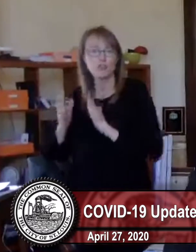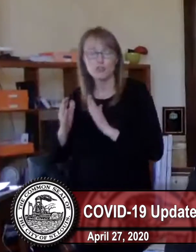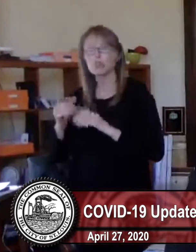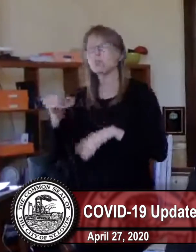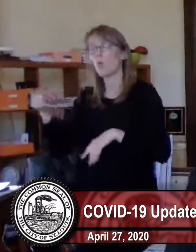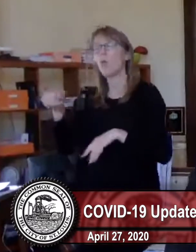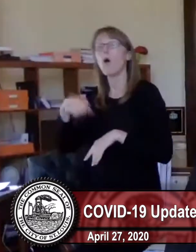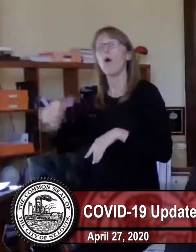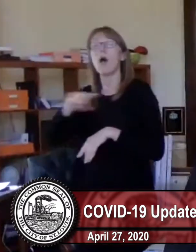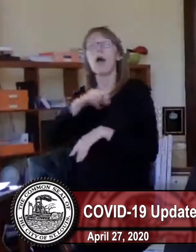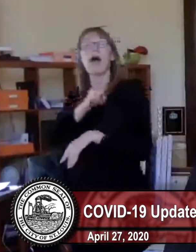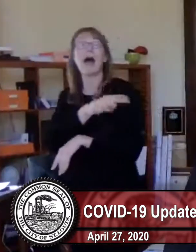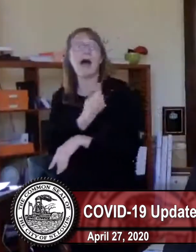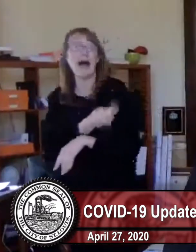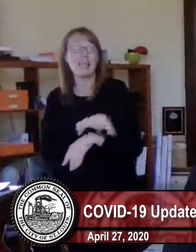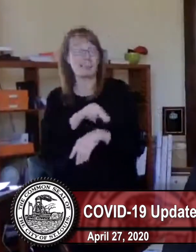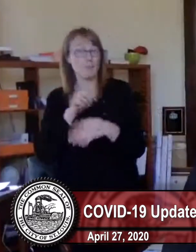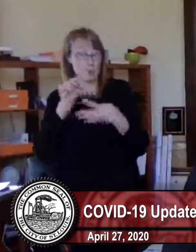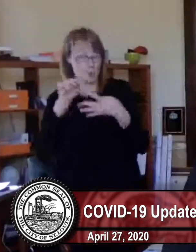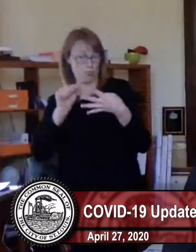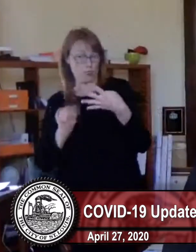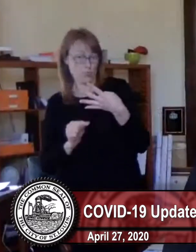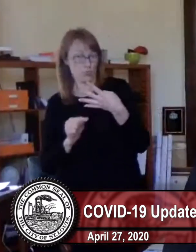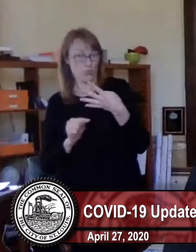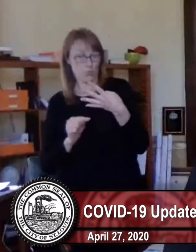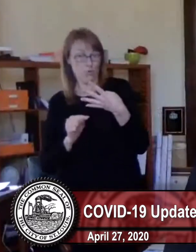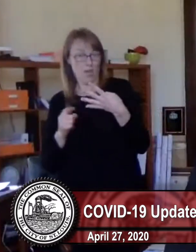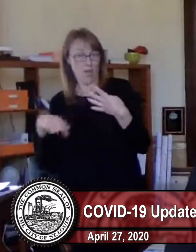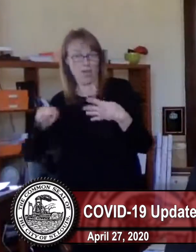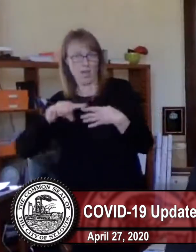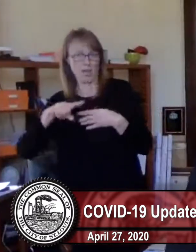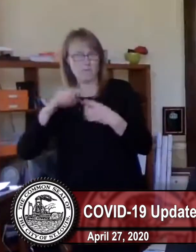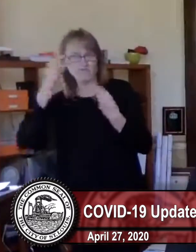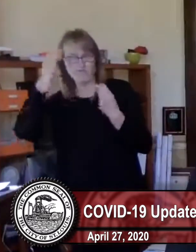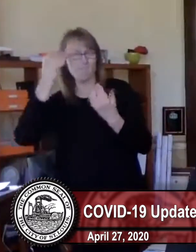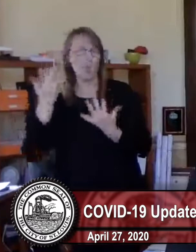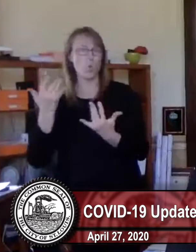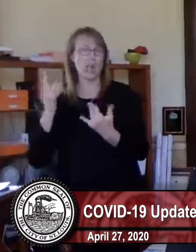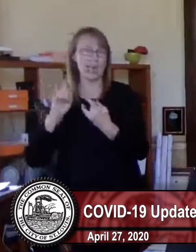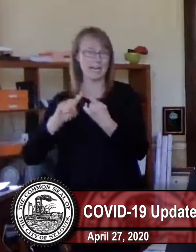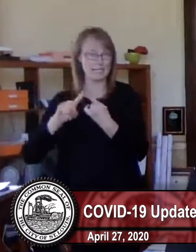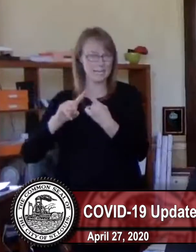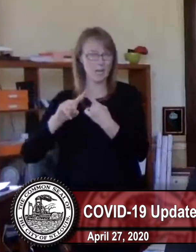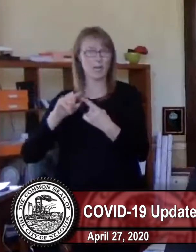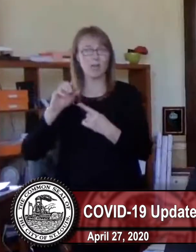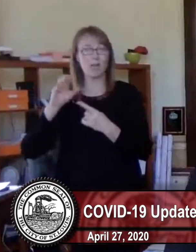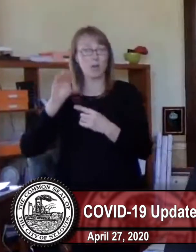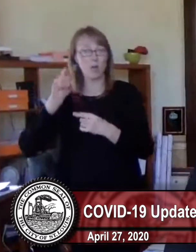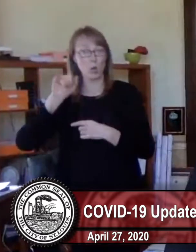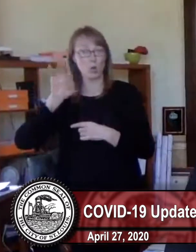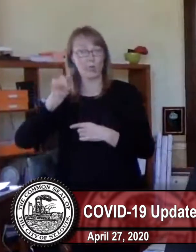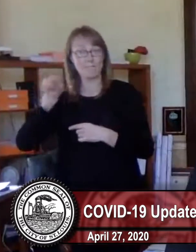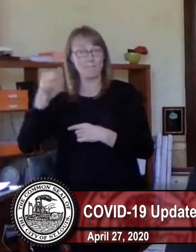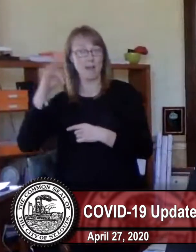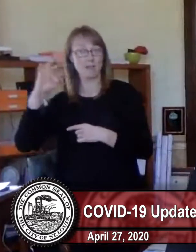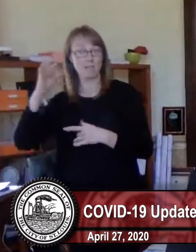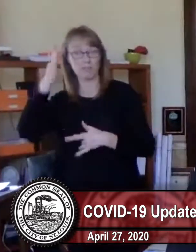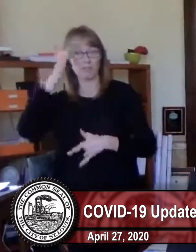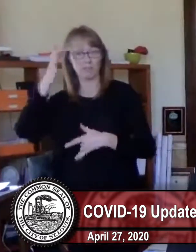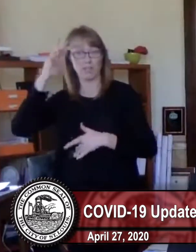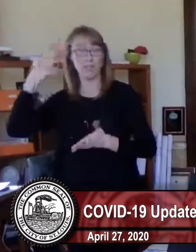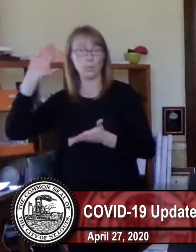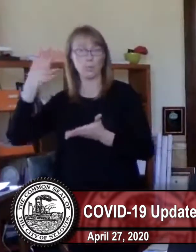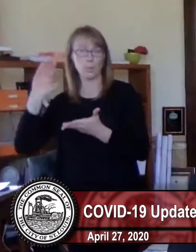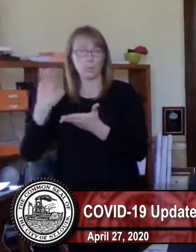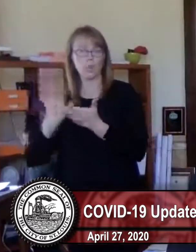cases and hospitalizations. As part of the city's recovery, has the city considered offering rental assistance